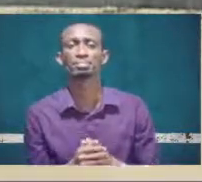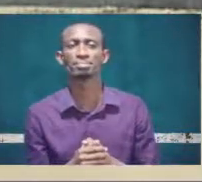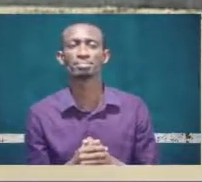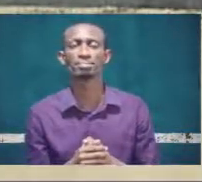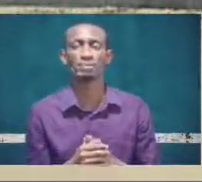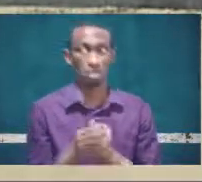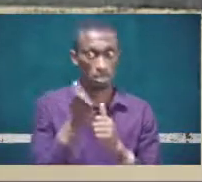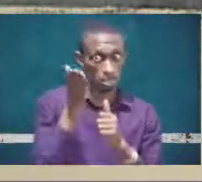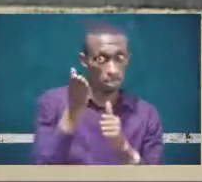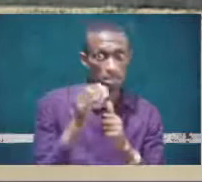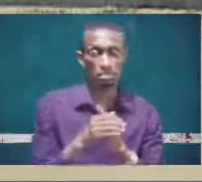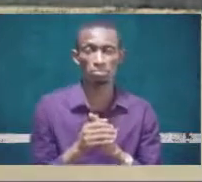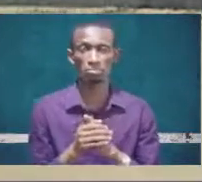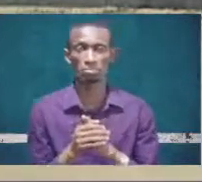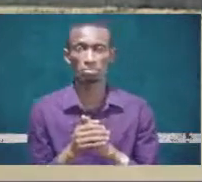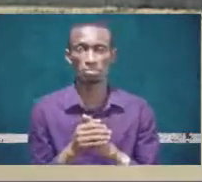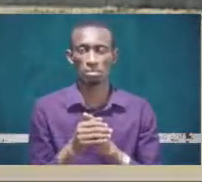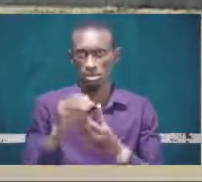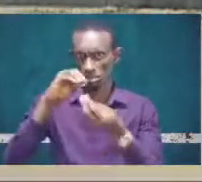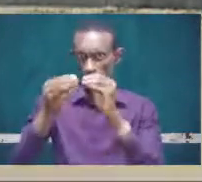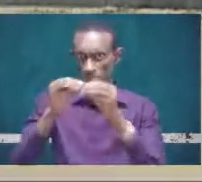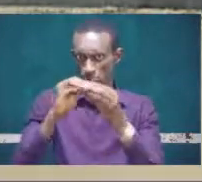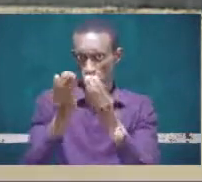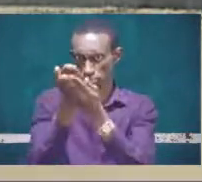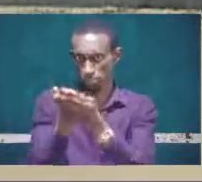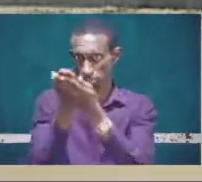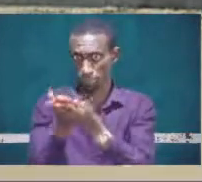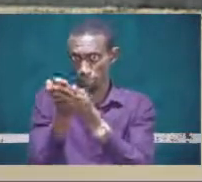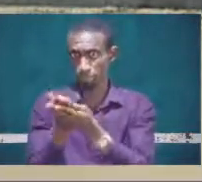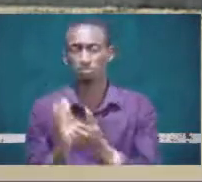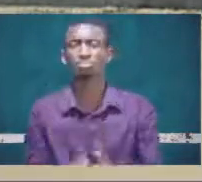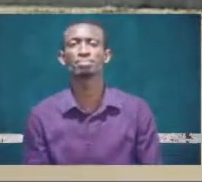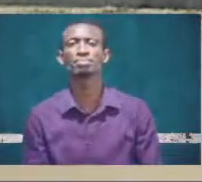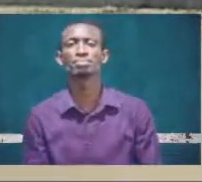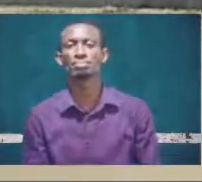and this is our quantity demanded,